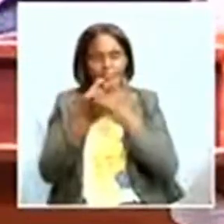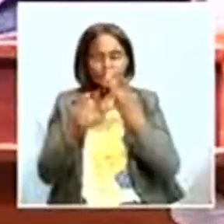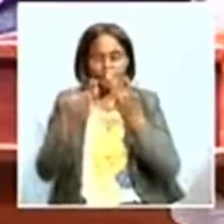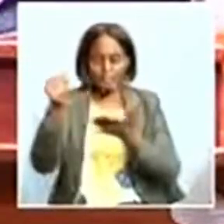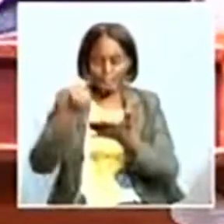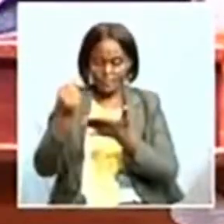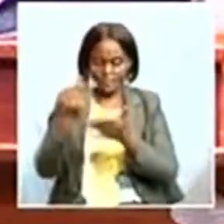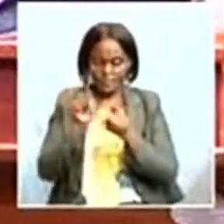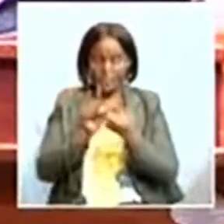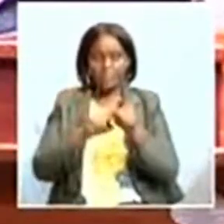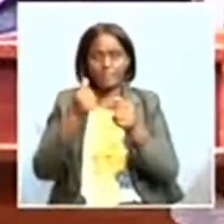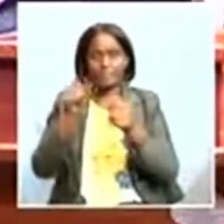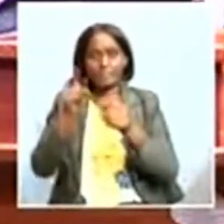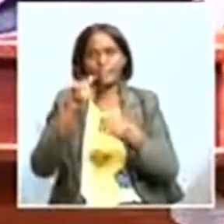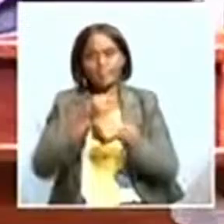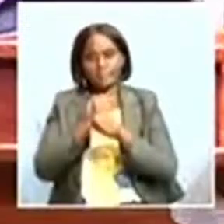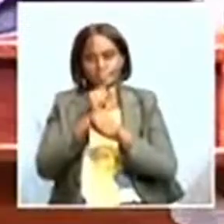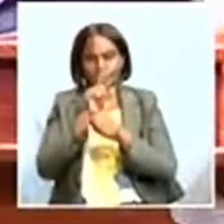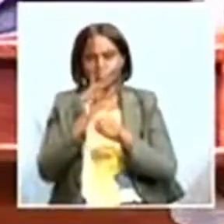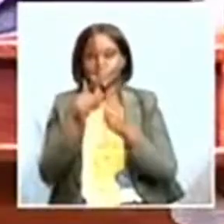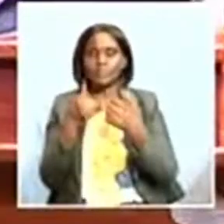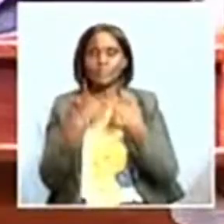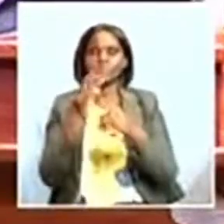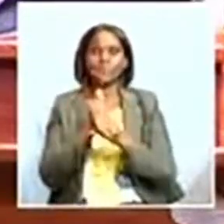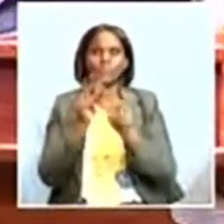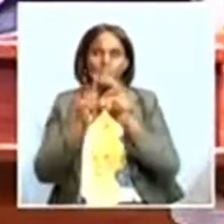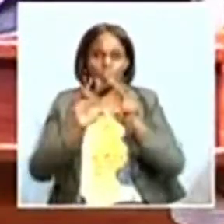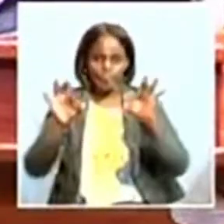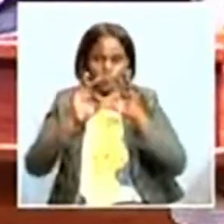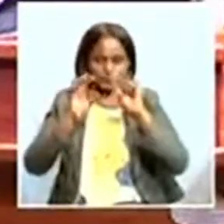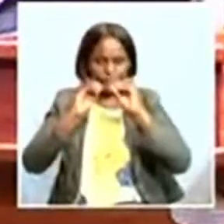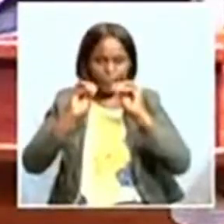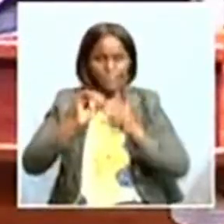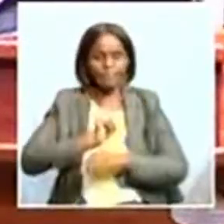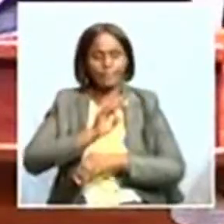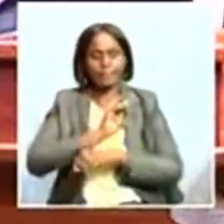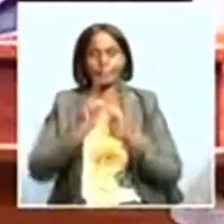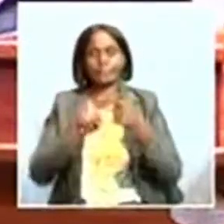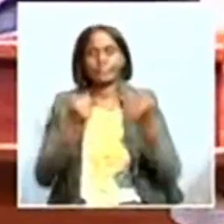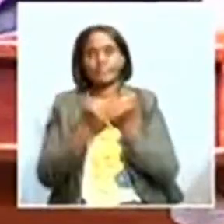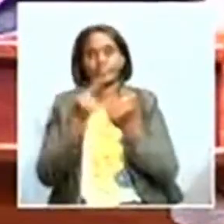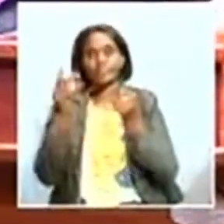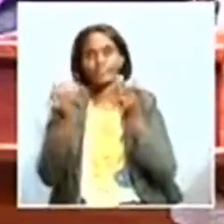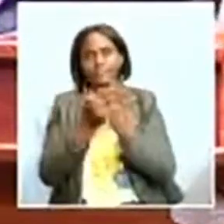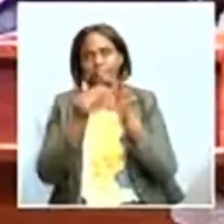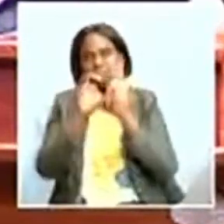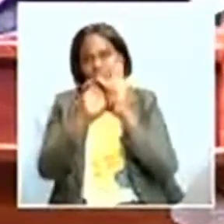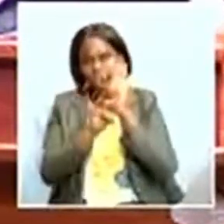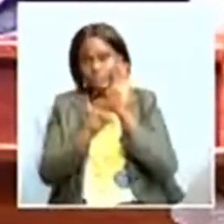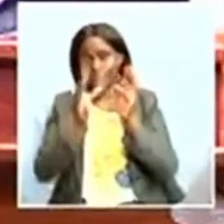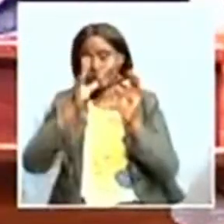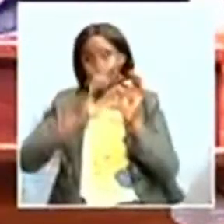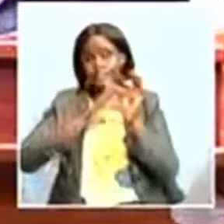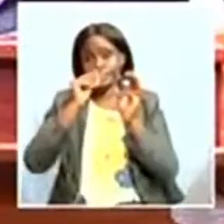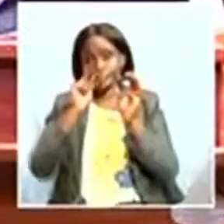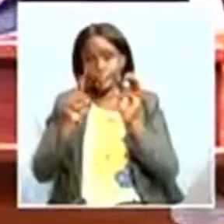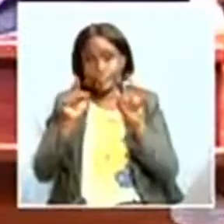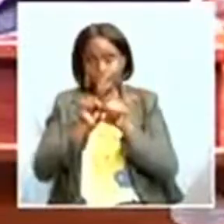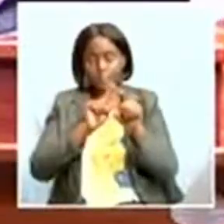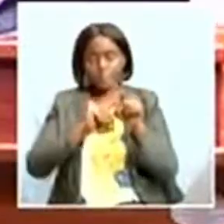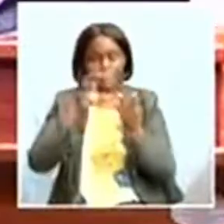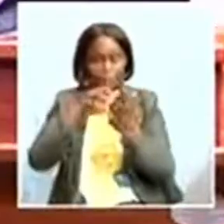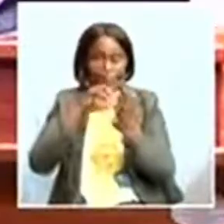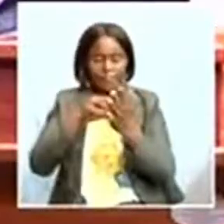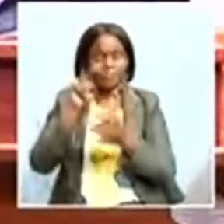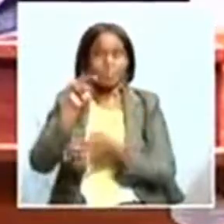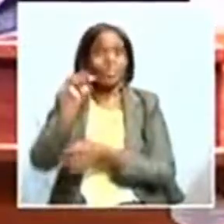recruitment, thereby ensuring they receive the necessary teaching staff to support the new curriculum. Madam Speaker, a case from